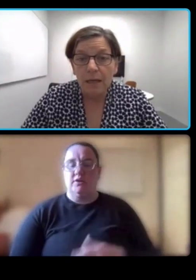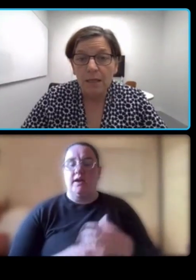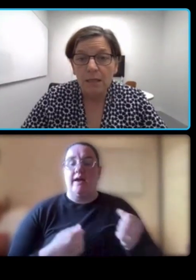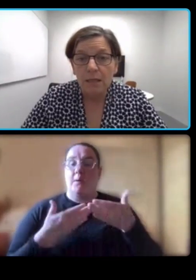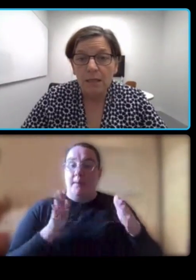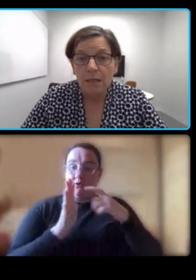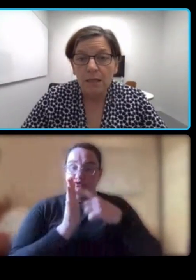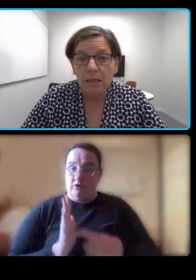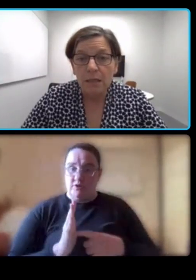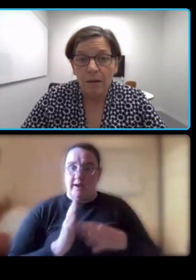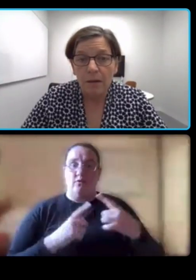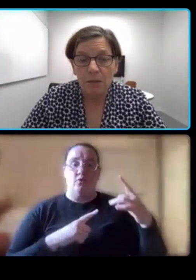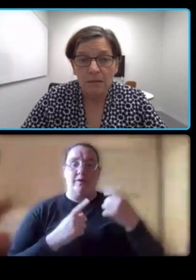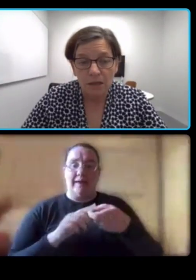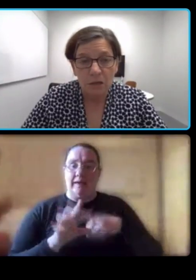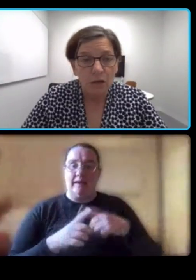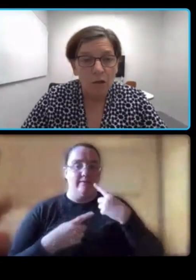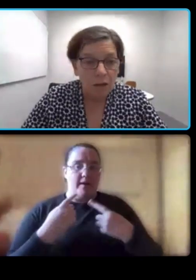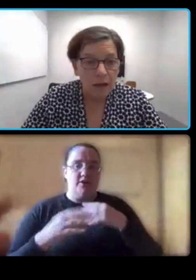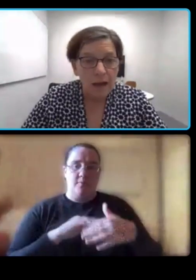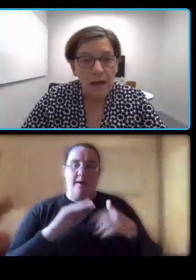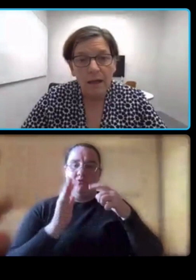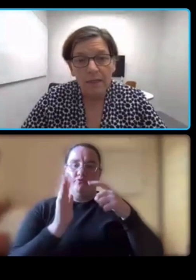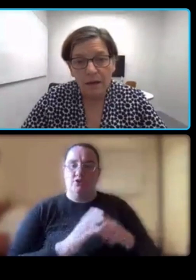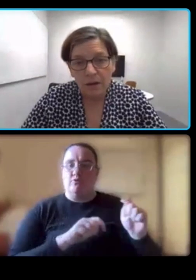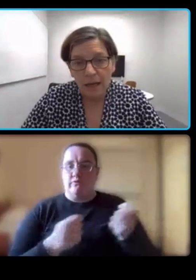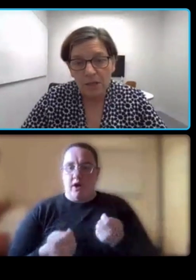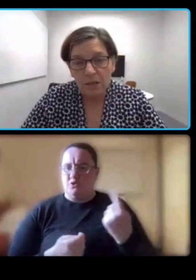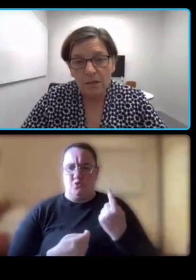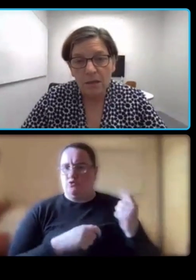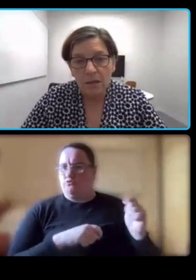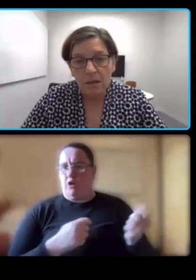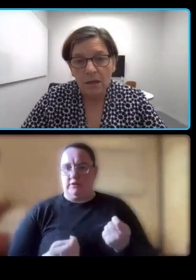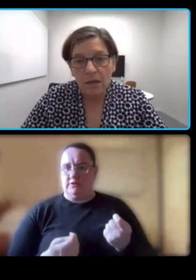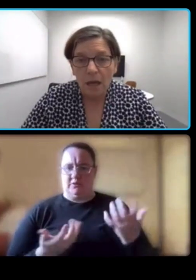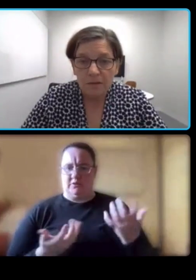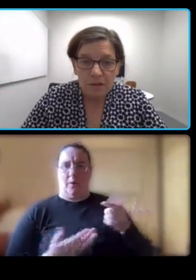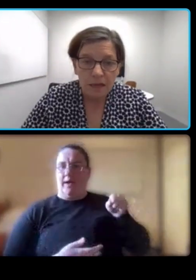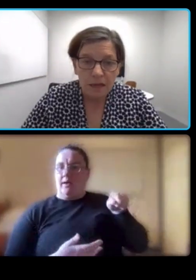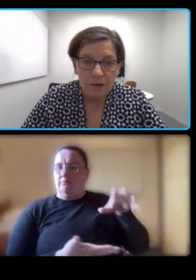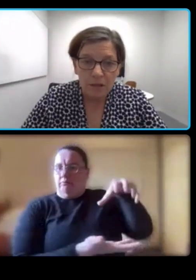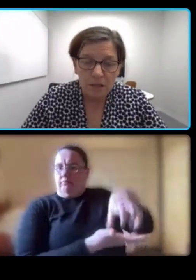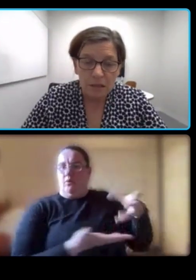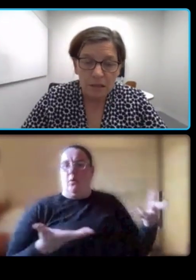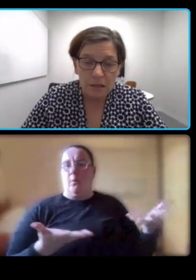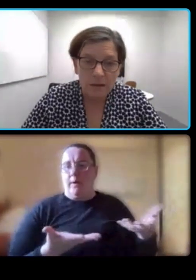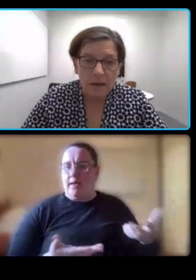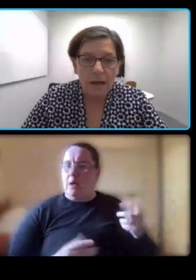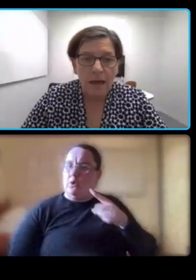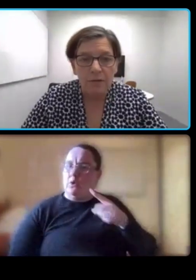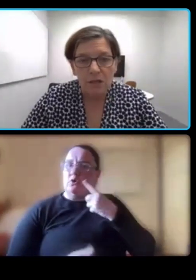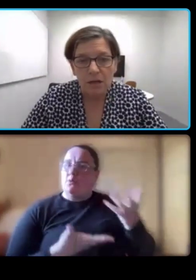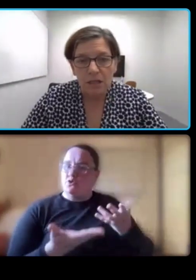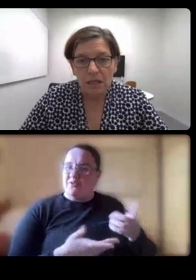with key information about registered providers, such as who they are, their location, the types of services they are registered to